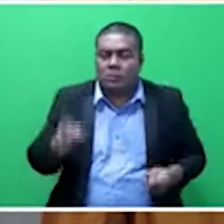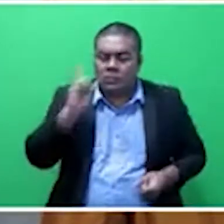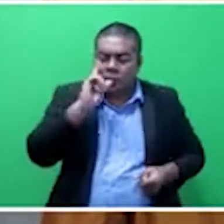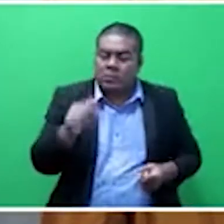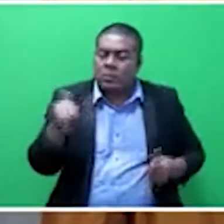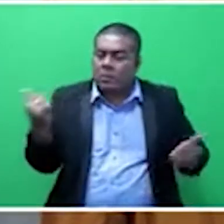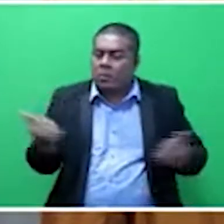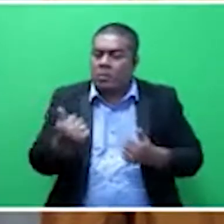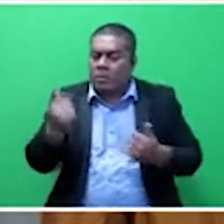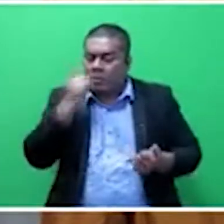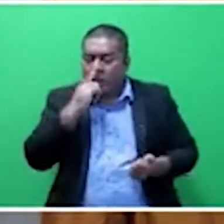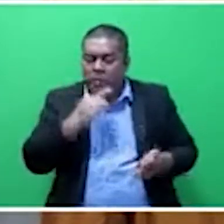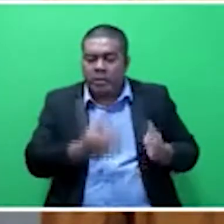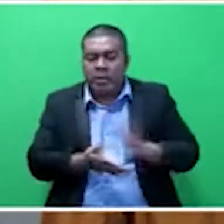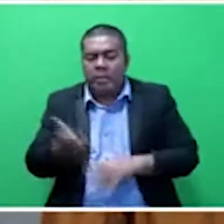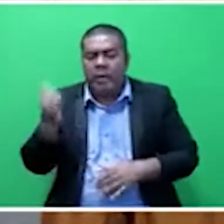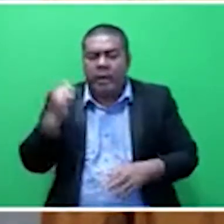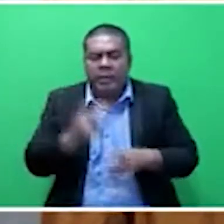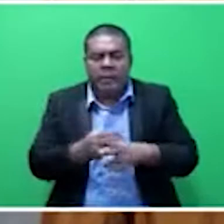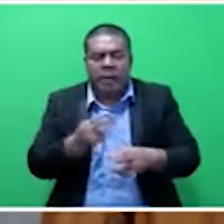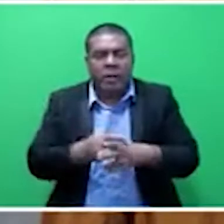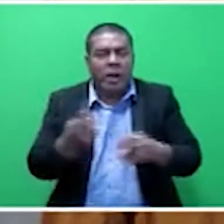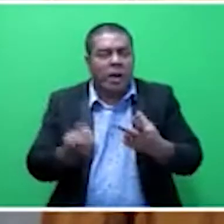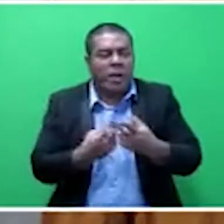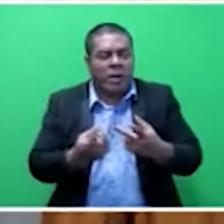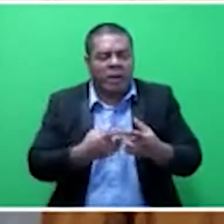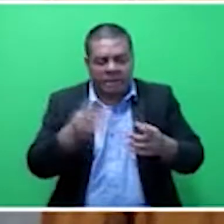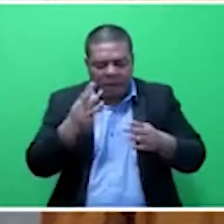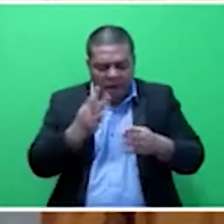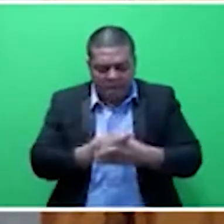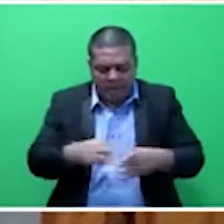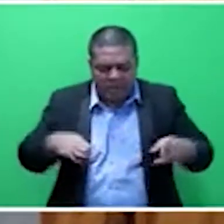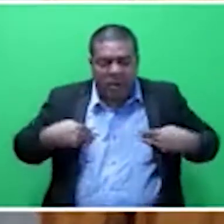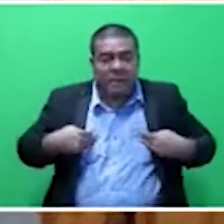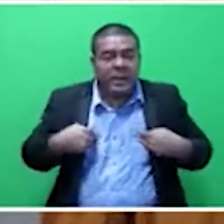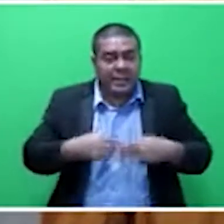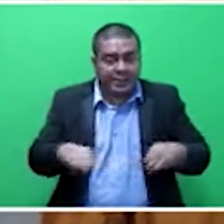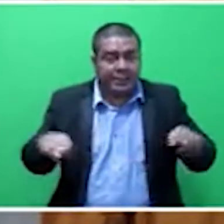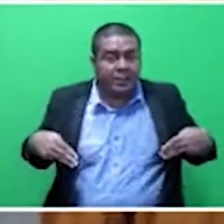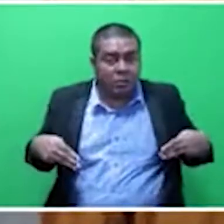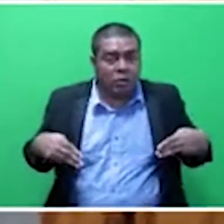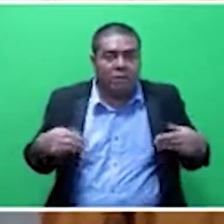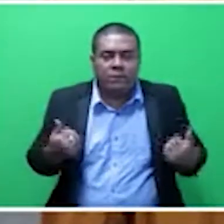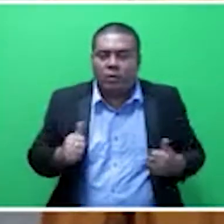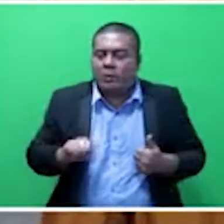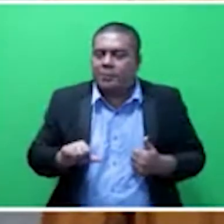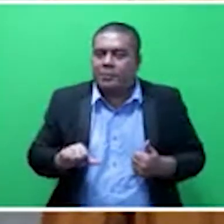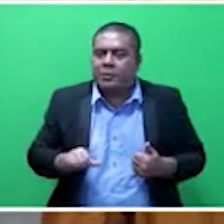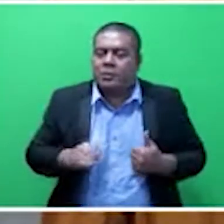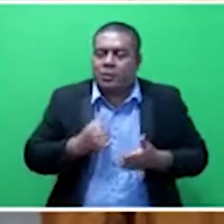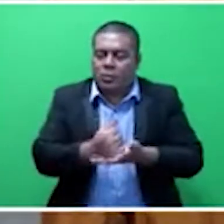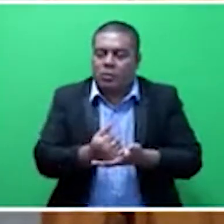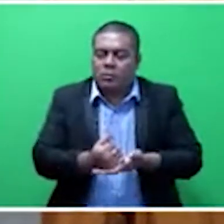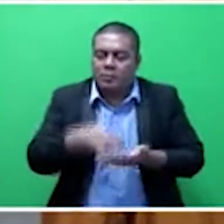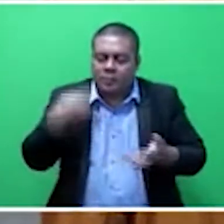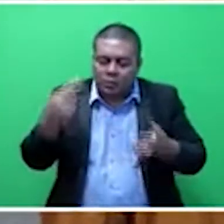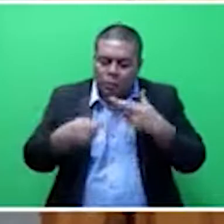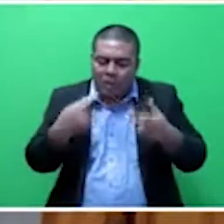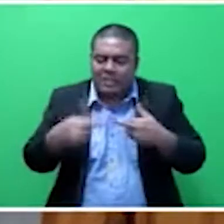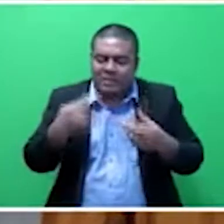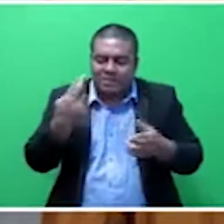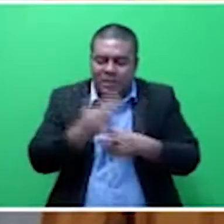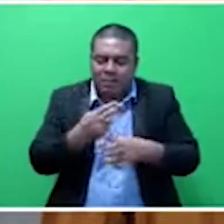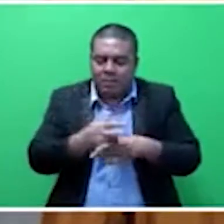and producing fresh produce, and thanks to Ministry of Agriculture for their support and guidance. We have seen that rice farmers are increasing due to